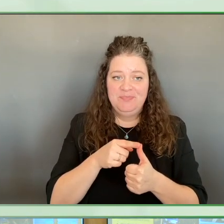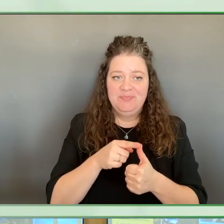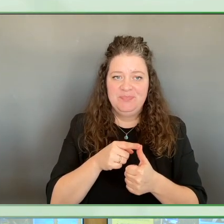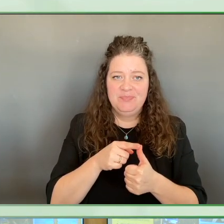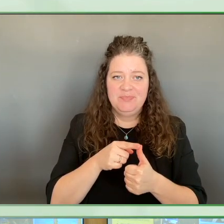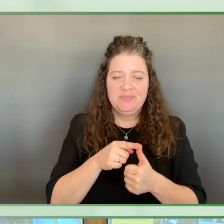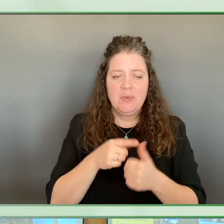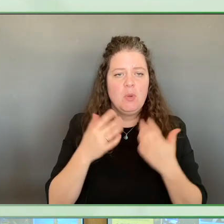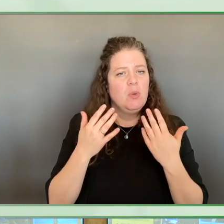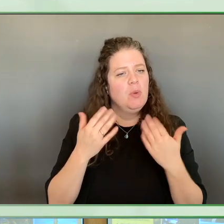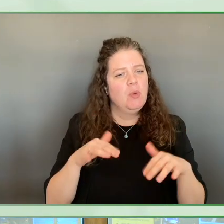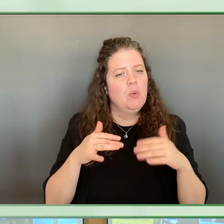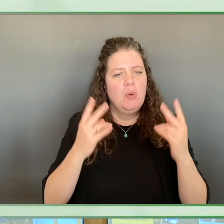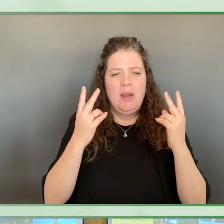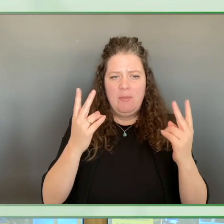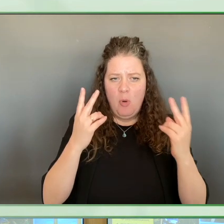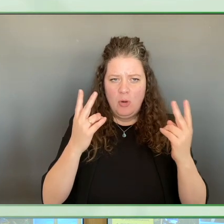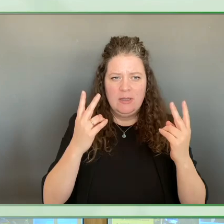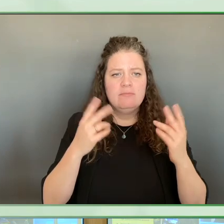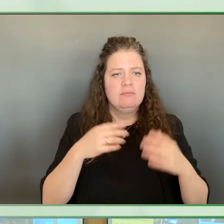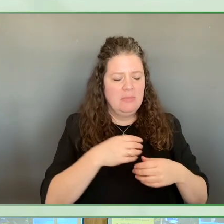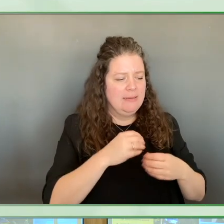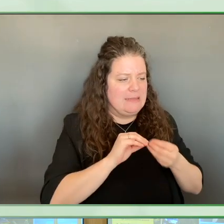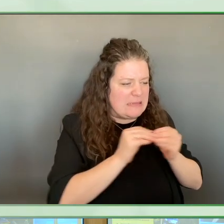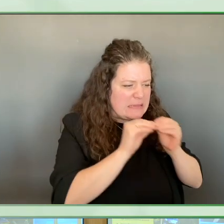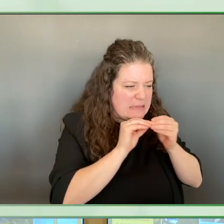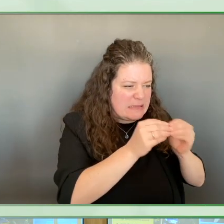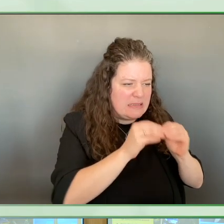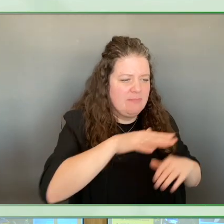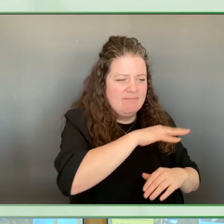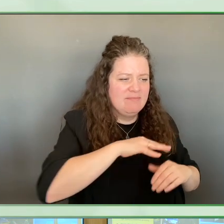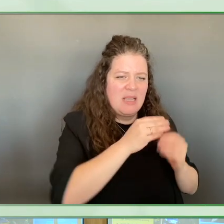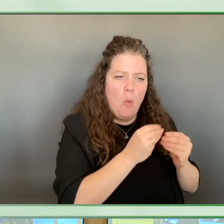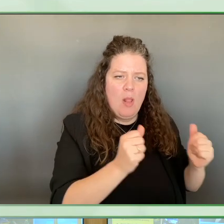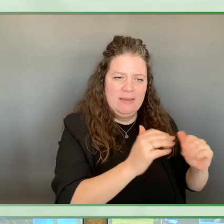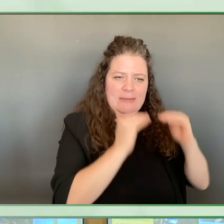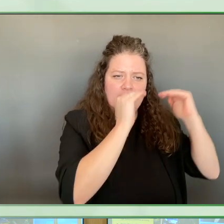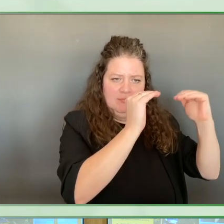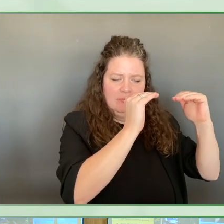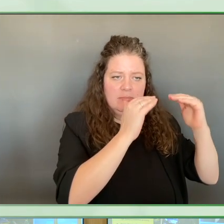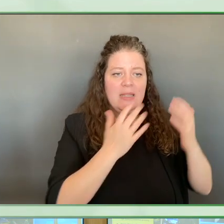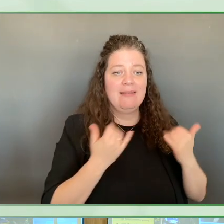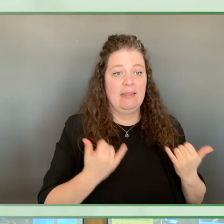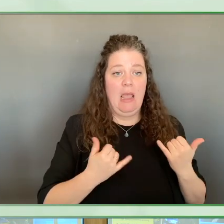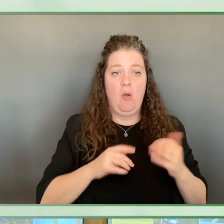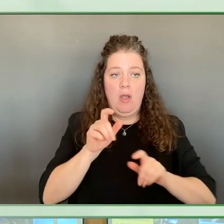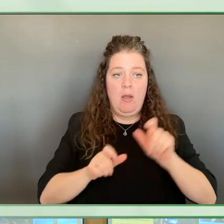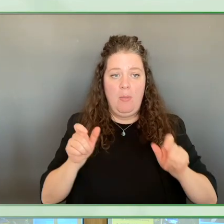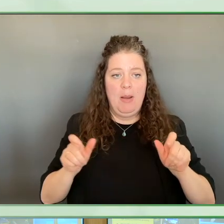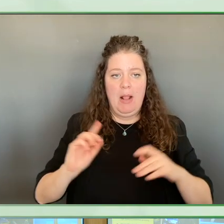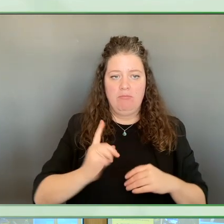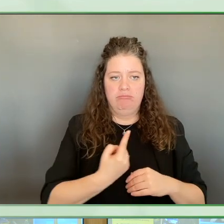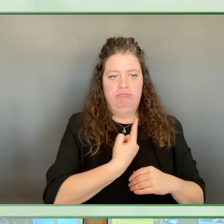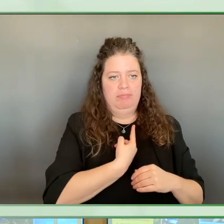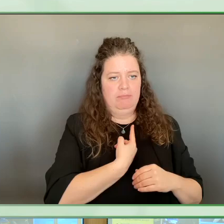high quality manufacturing facilities. What happens now is people start individually, whether as university projects or